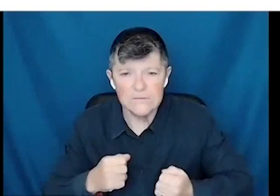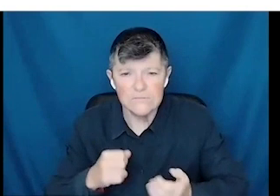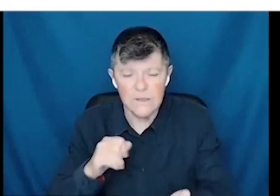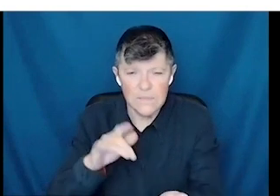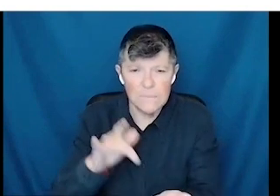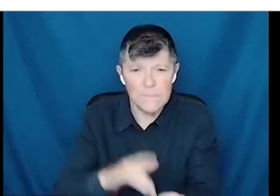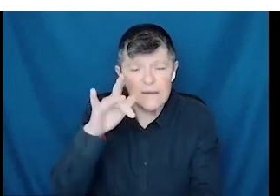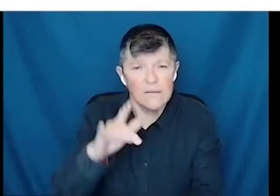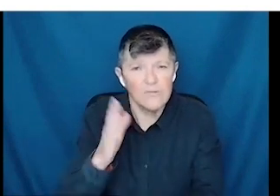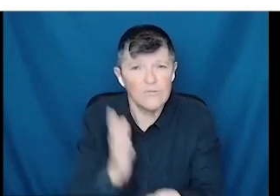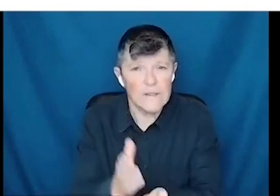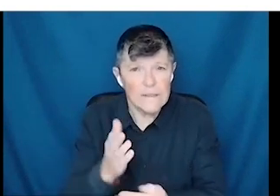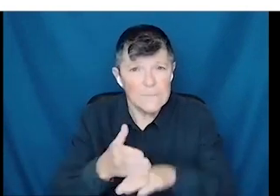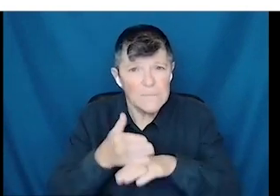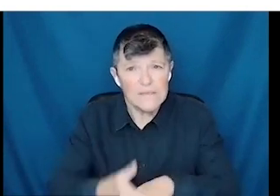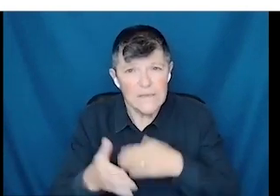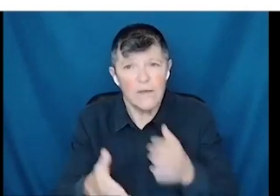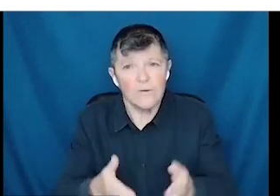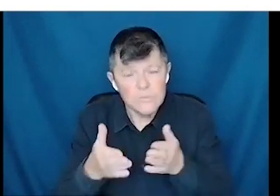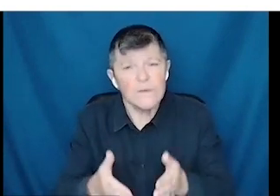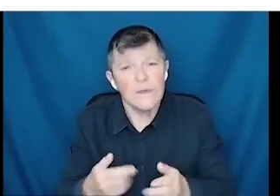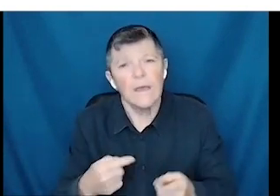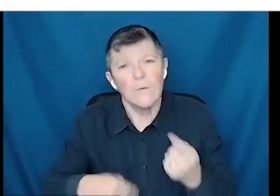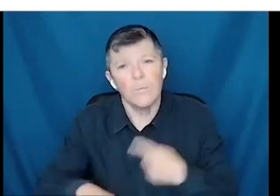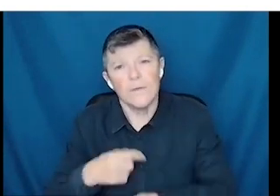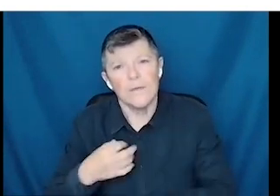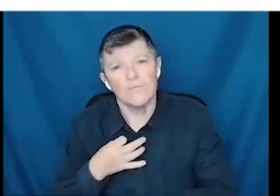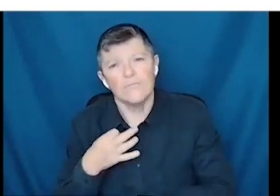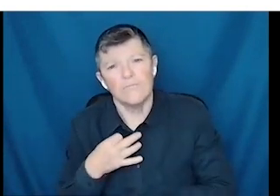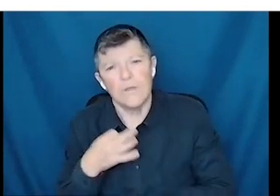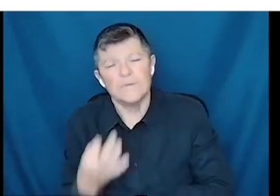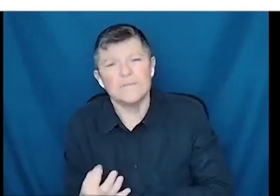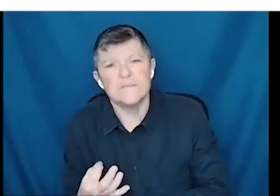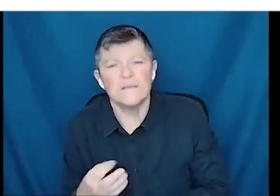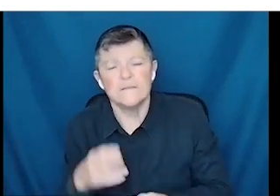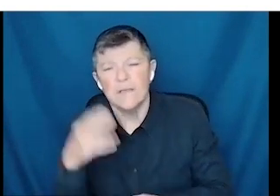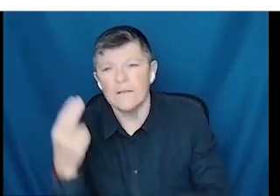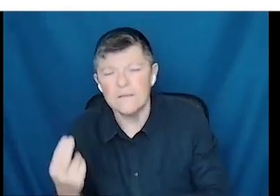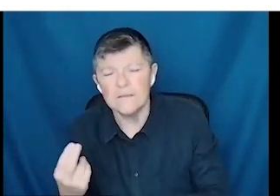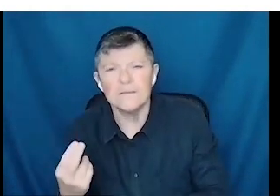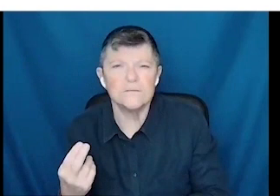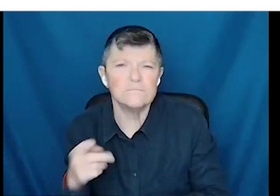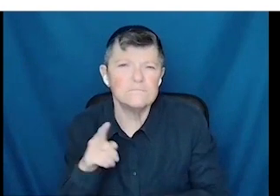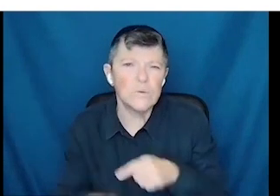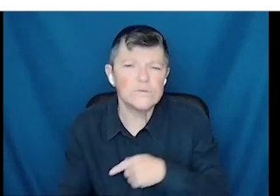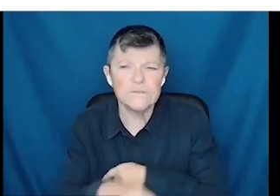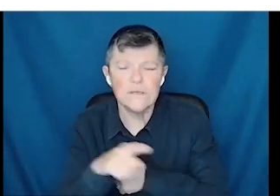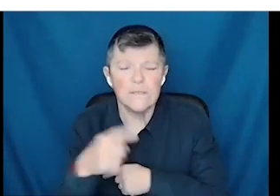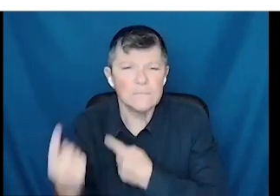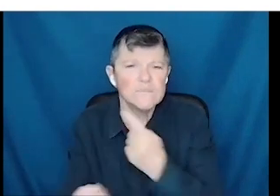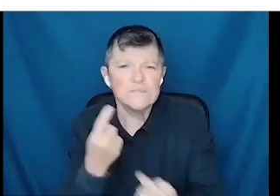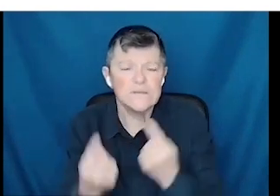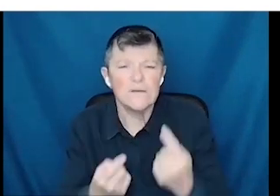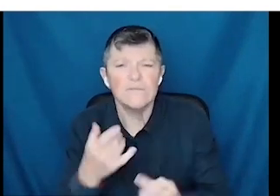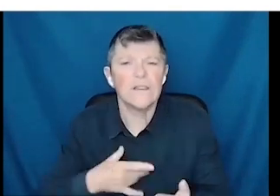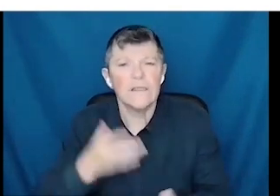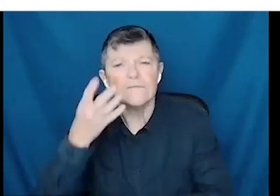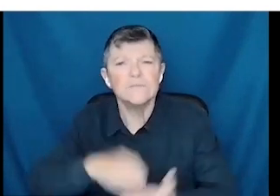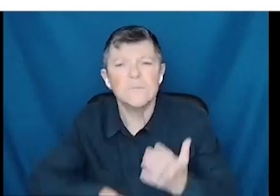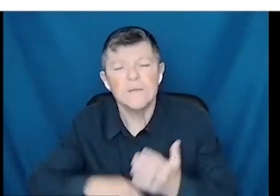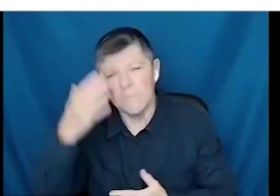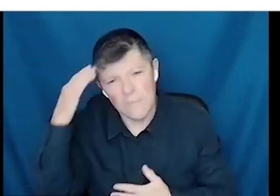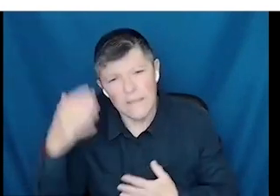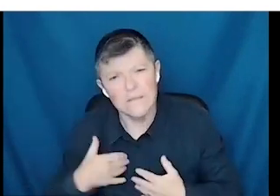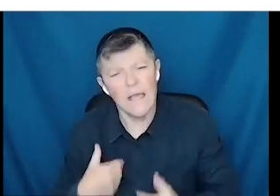hospital. And we represent artists predominantly who have lived experience of mental health services. And we